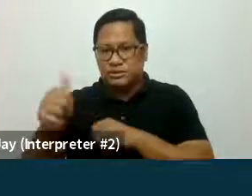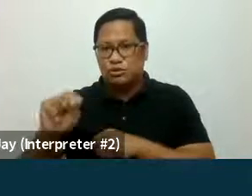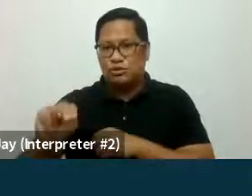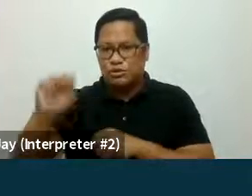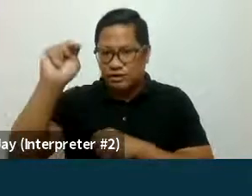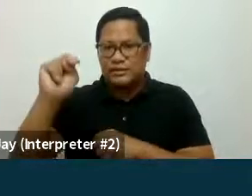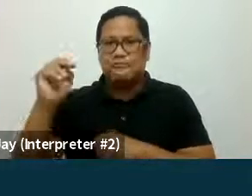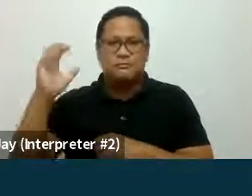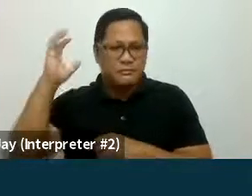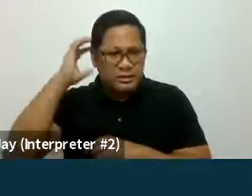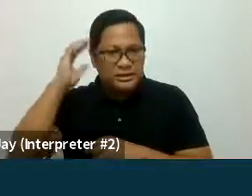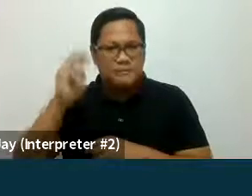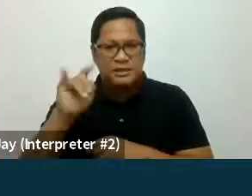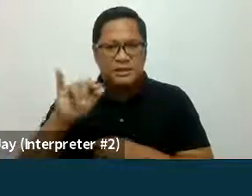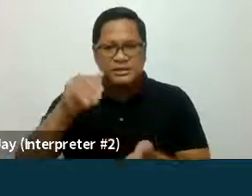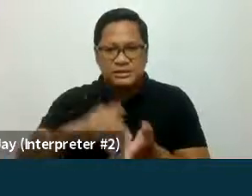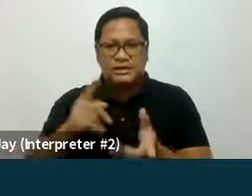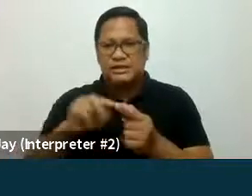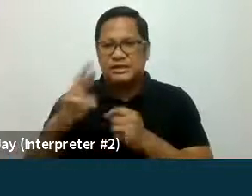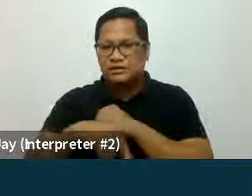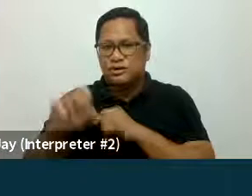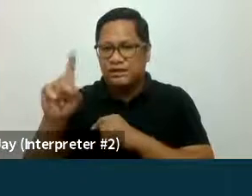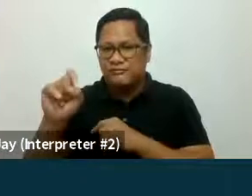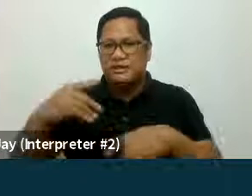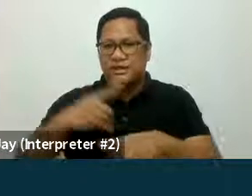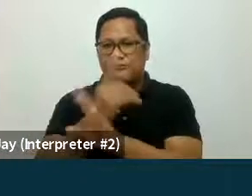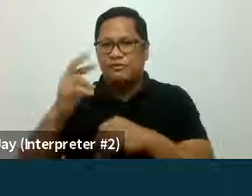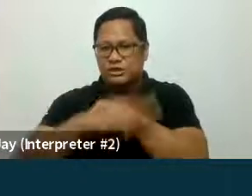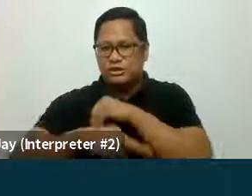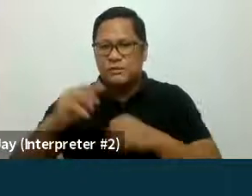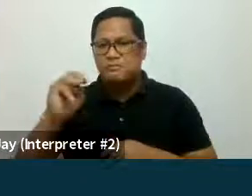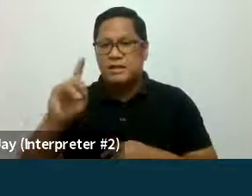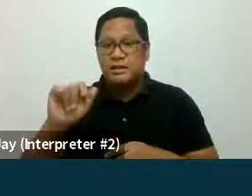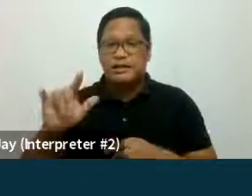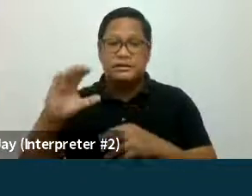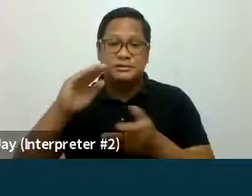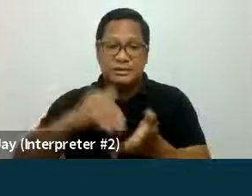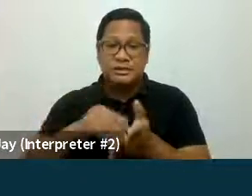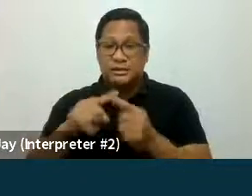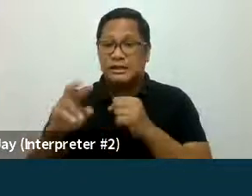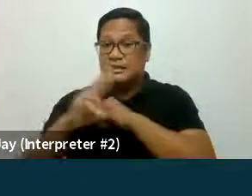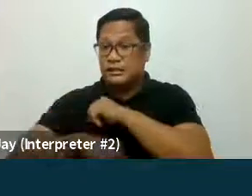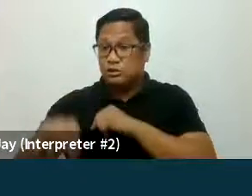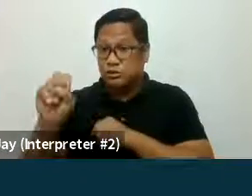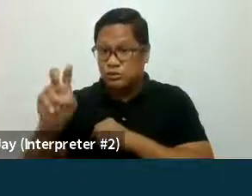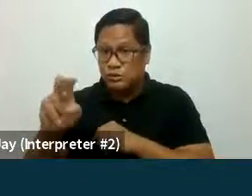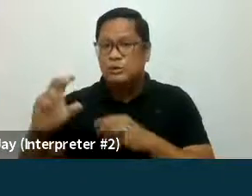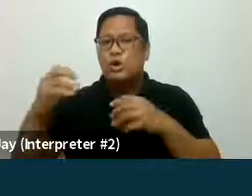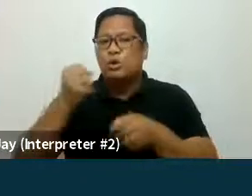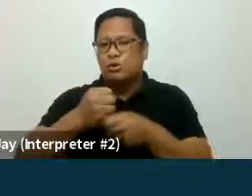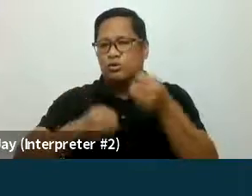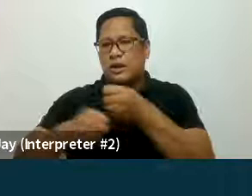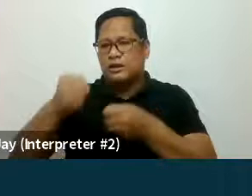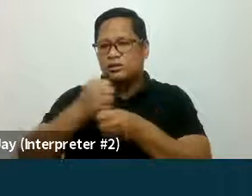and Cotabato Regional Medical Center in Region 12. We have yet to upgrade a hospital in